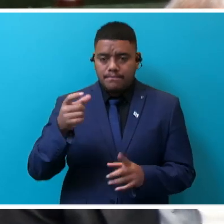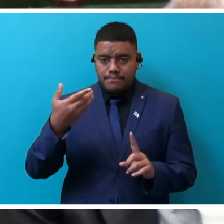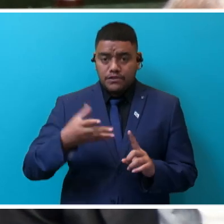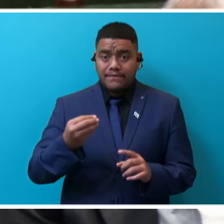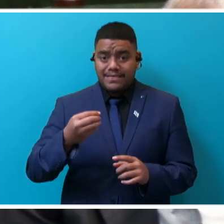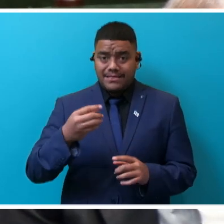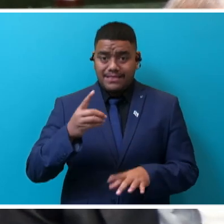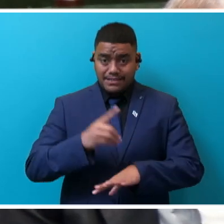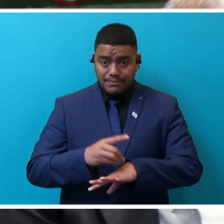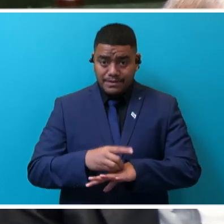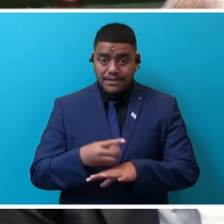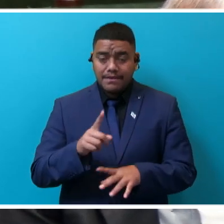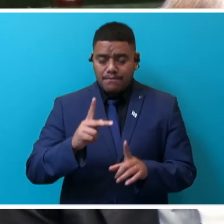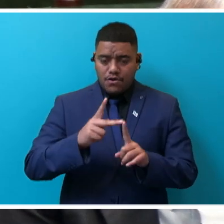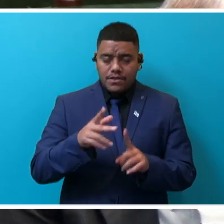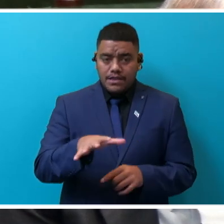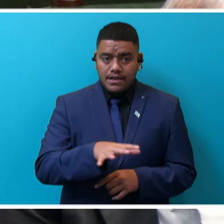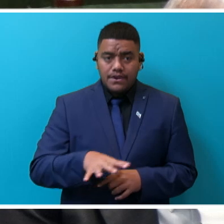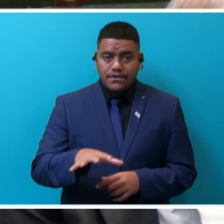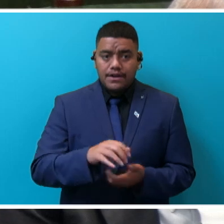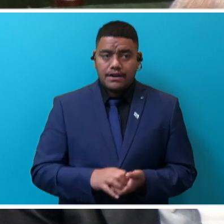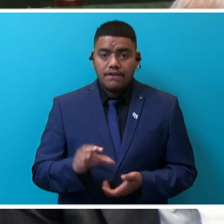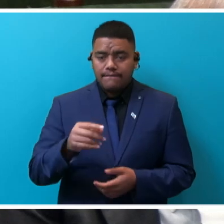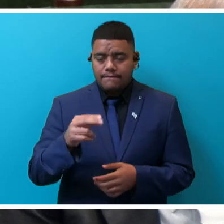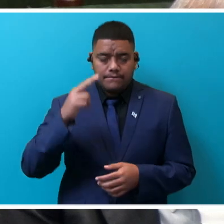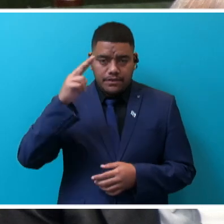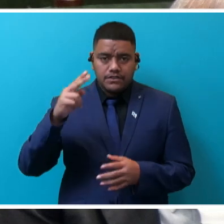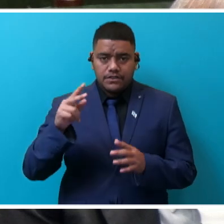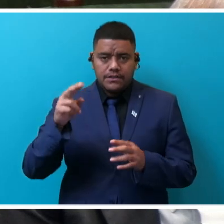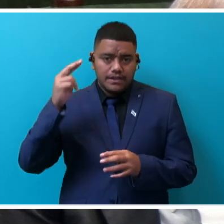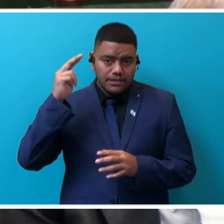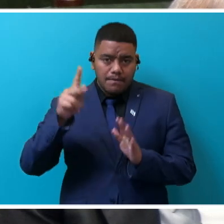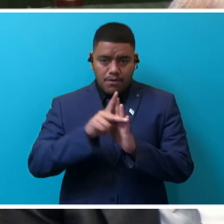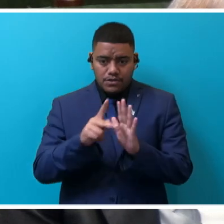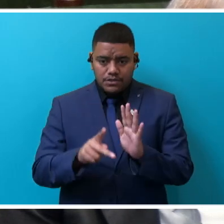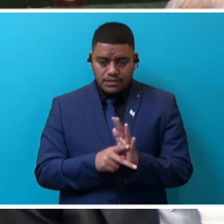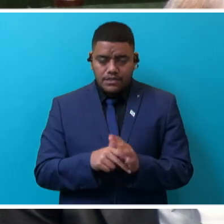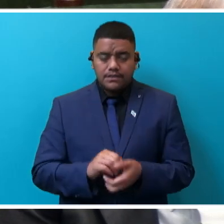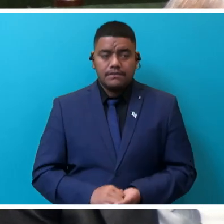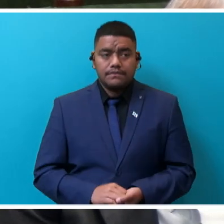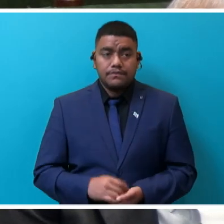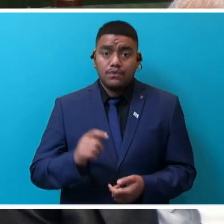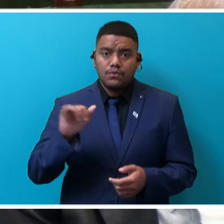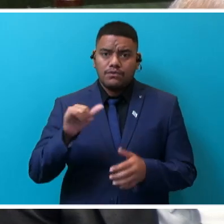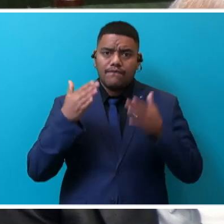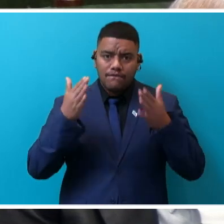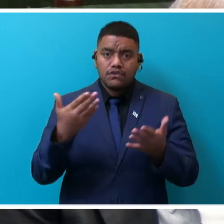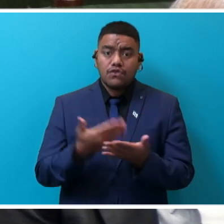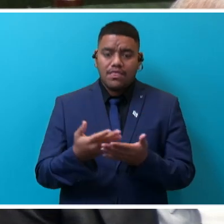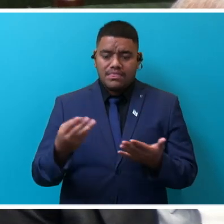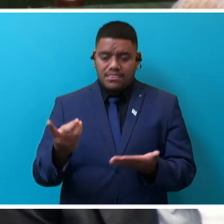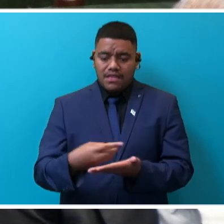and the Priority Area 3.2 of the Fiji National Policy on the Rights of Persons with Disabilities, which focuses on data and